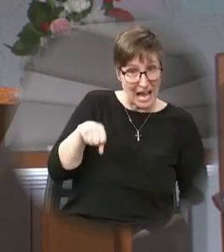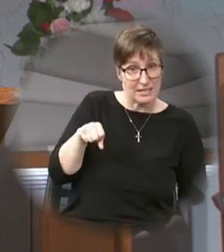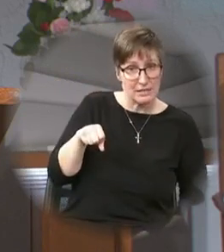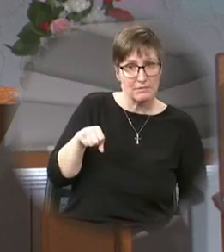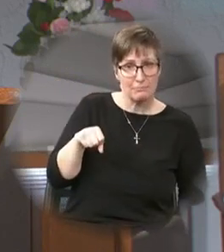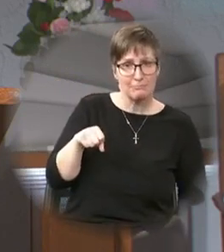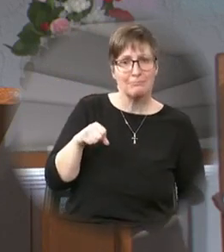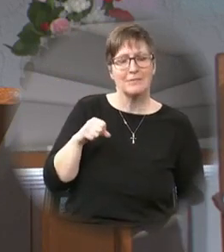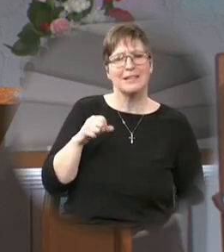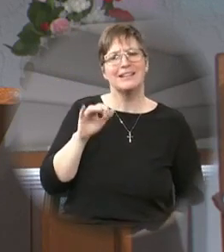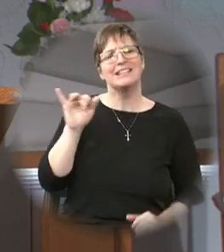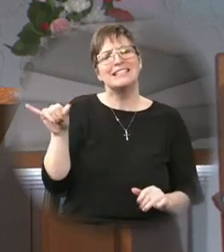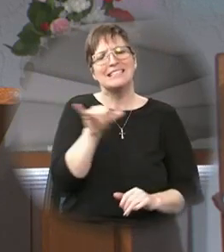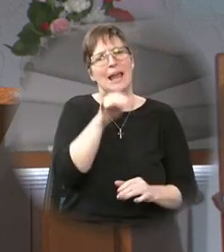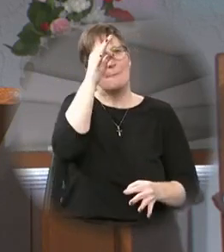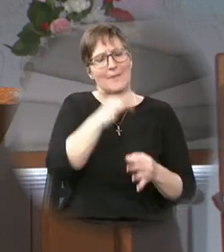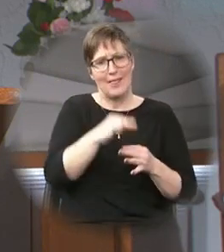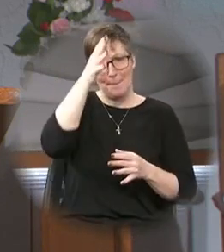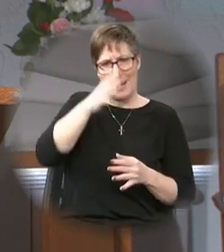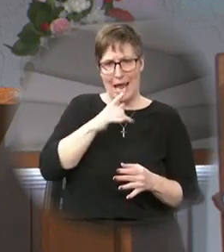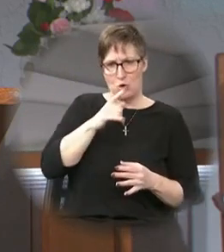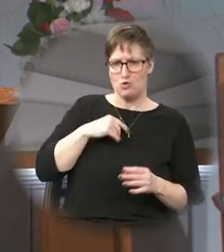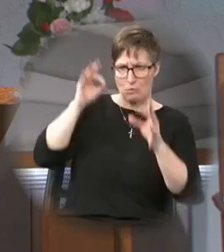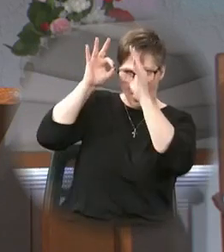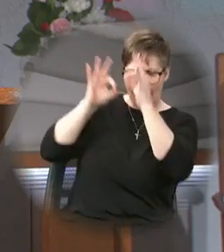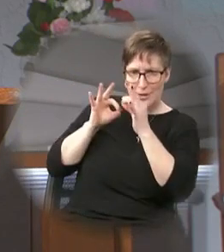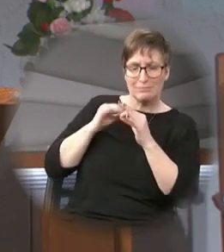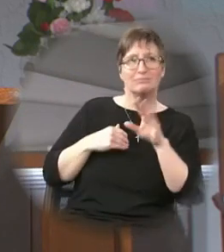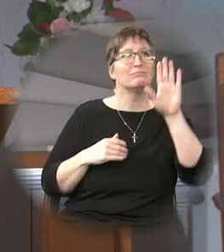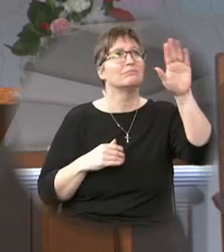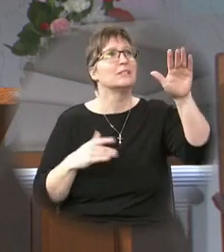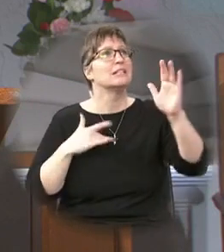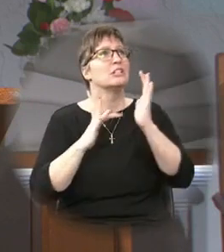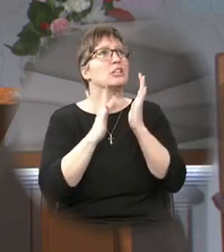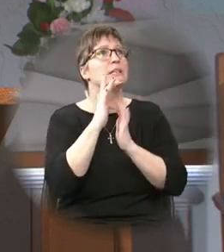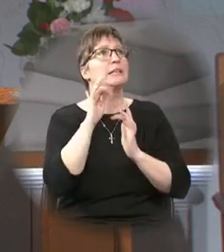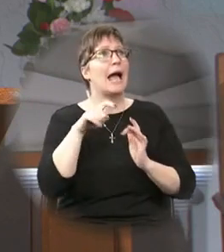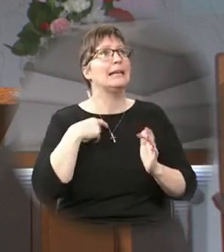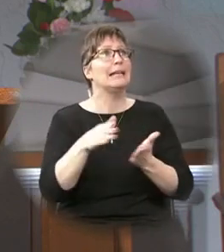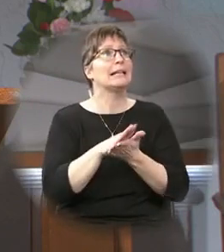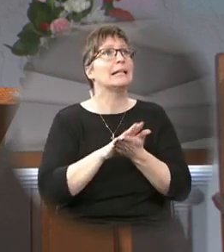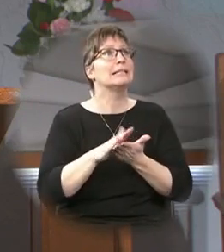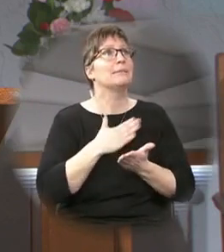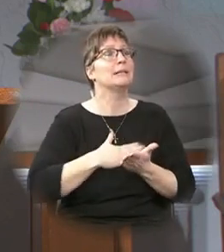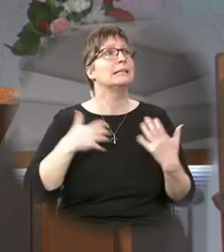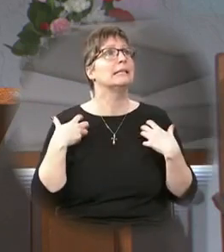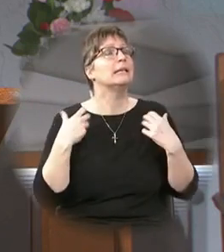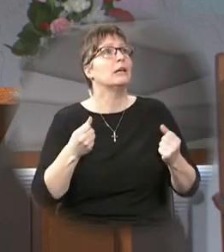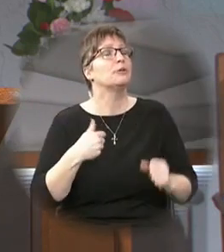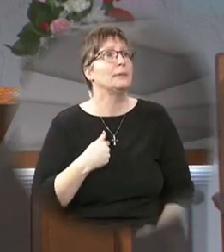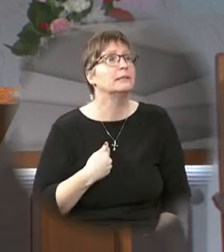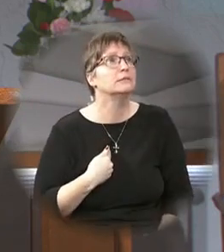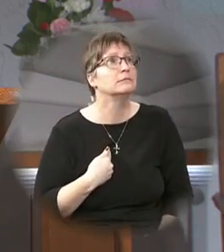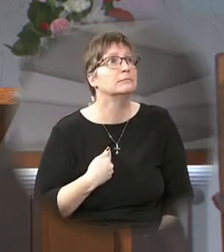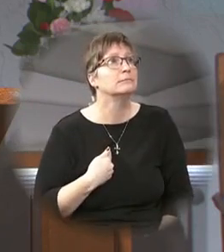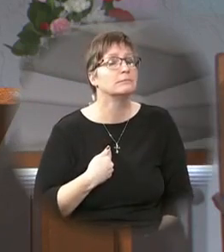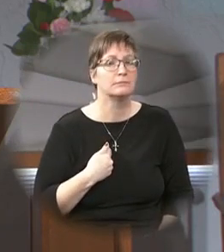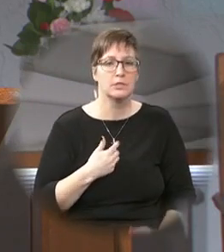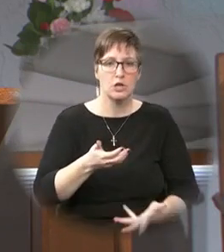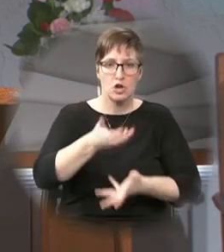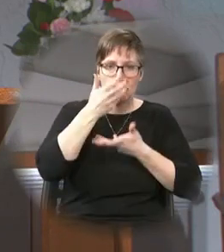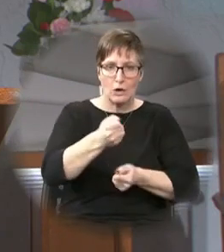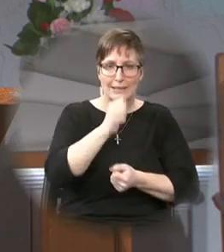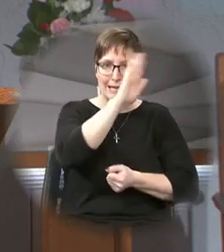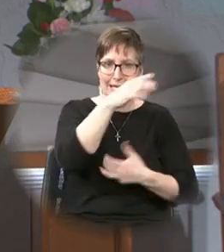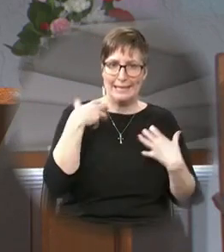have the faith of the leper to say to Jesus, "I need you to cleanse me, to heal me," and trust that